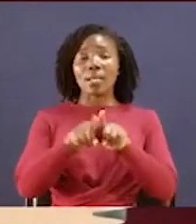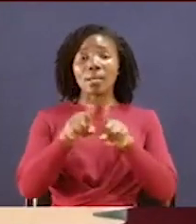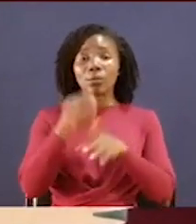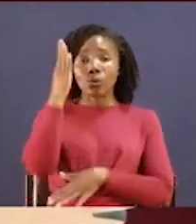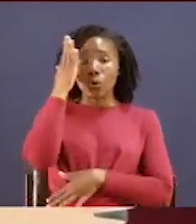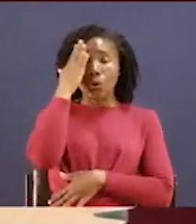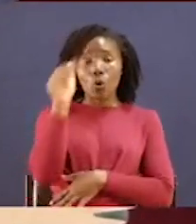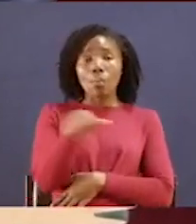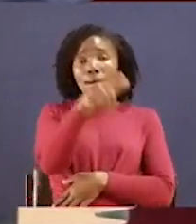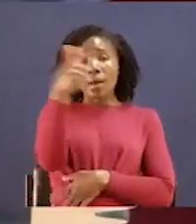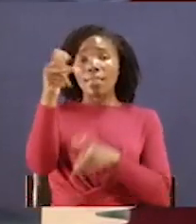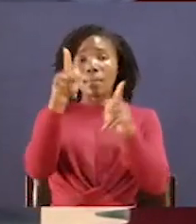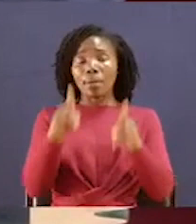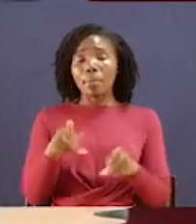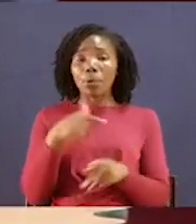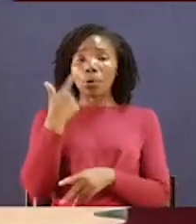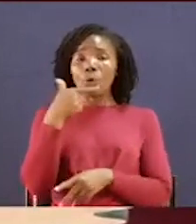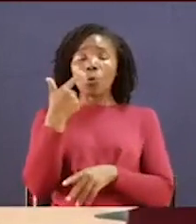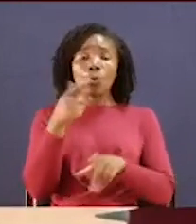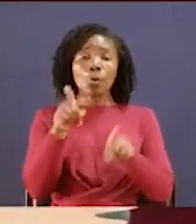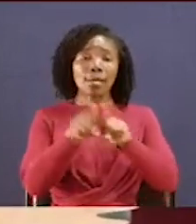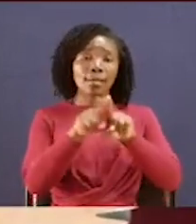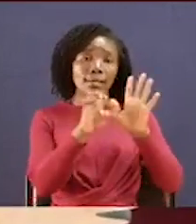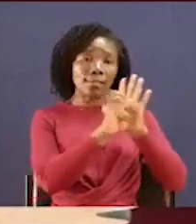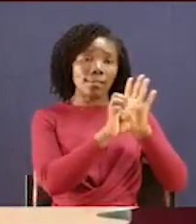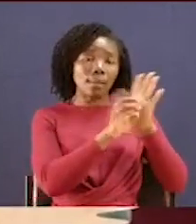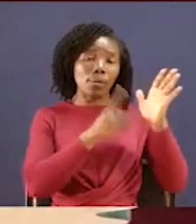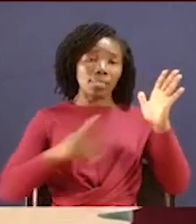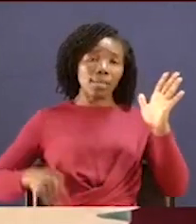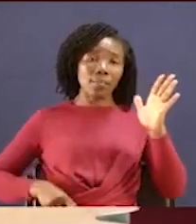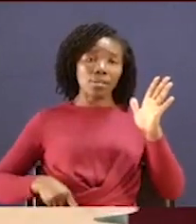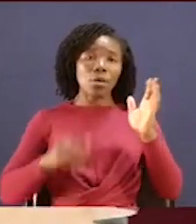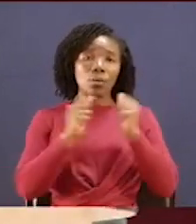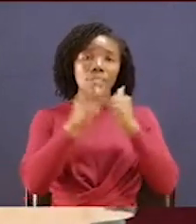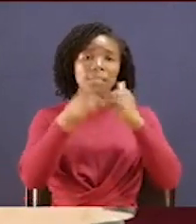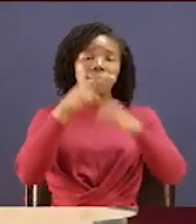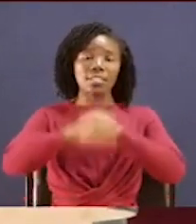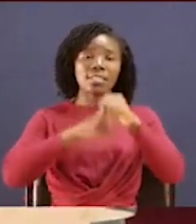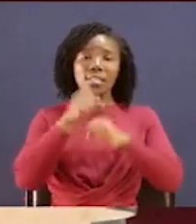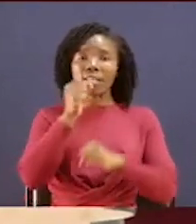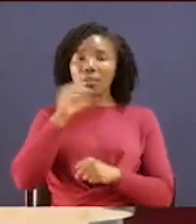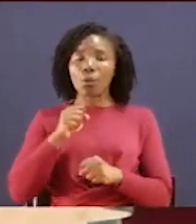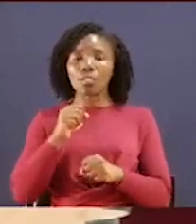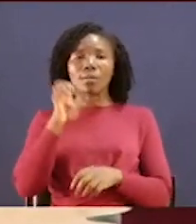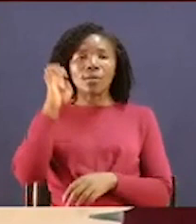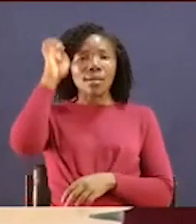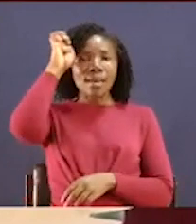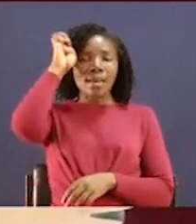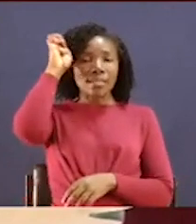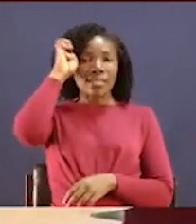young people. David was 17 when he made a resolve, you know, to follow the path of God. Esther was a very young